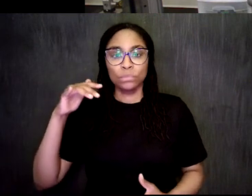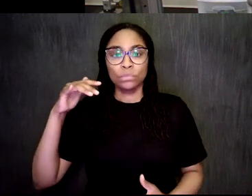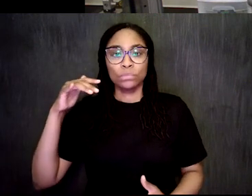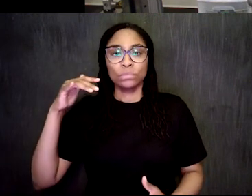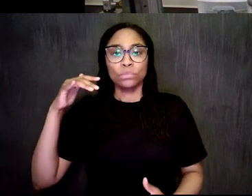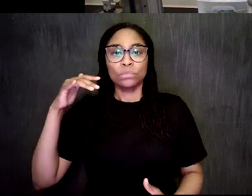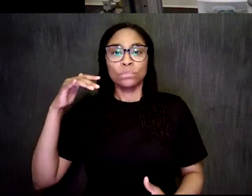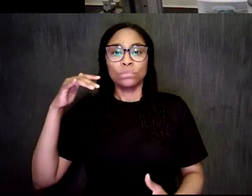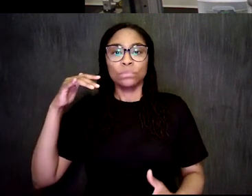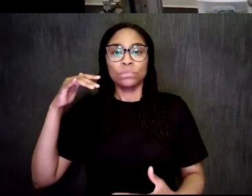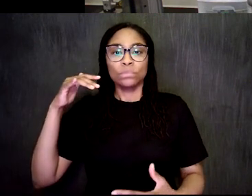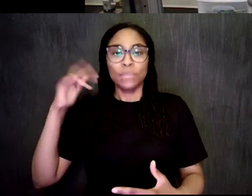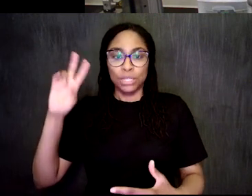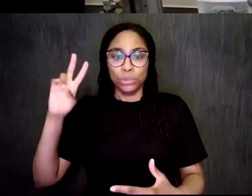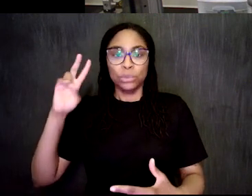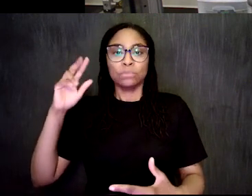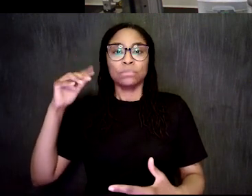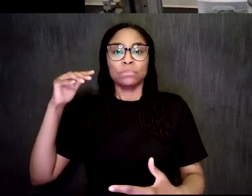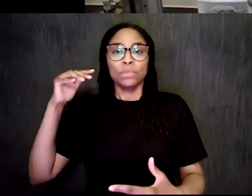Inhale.